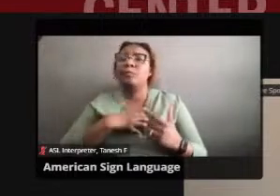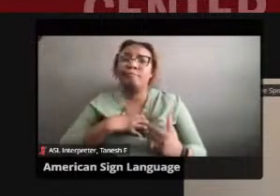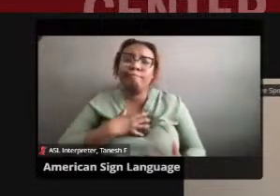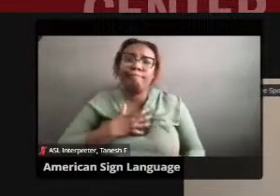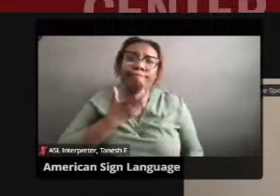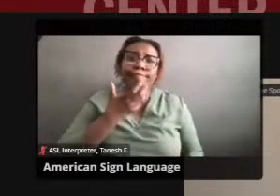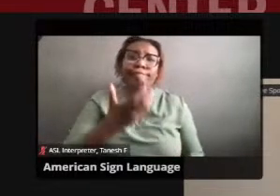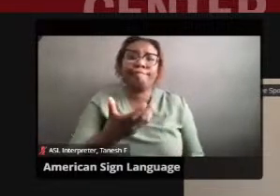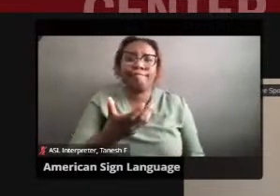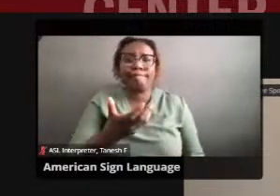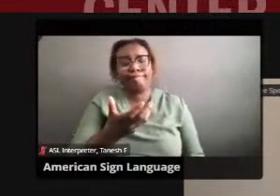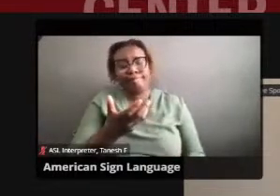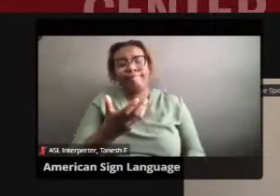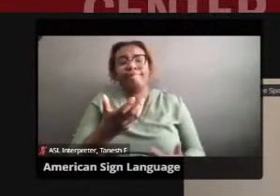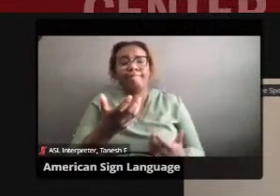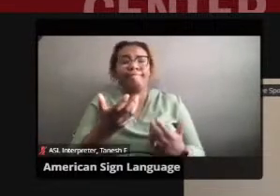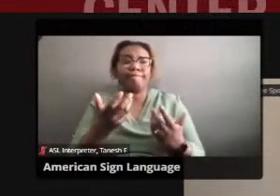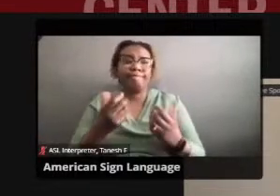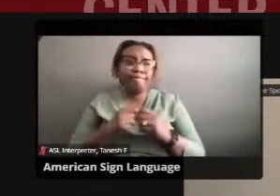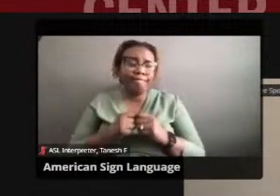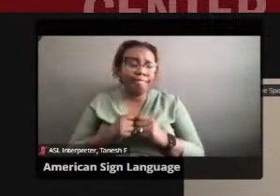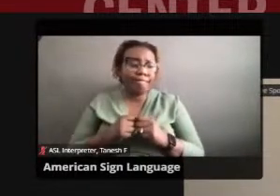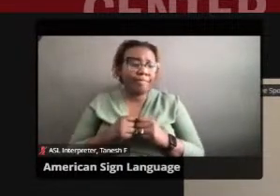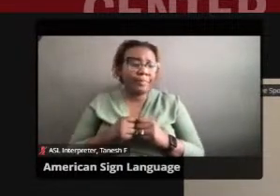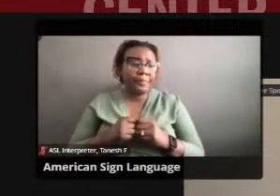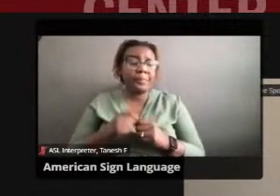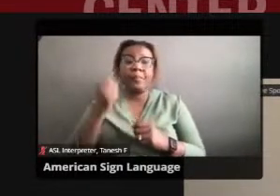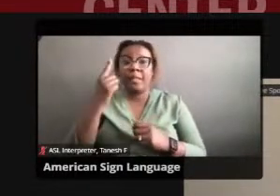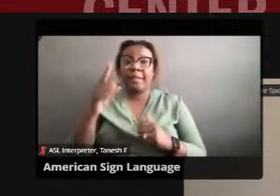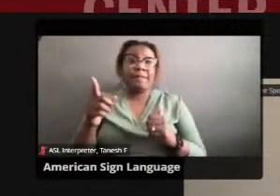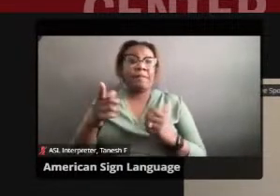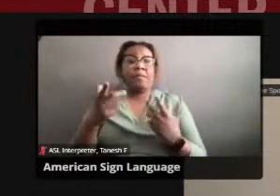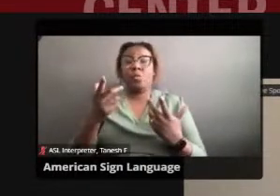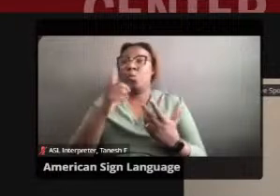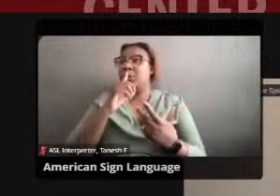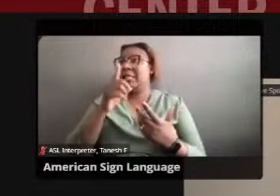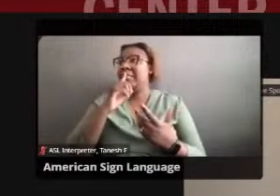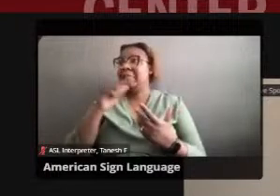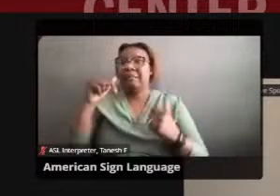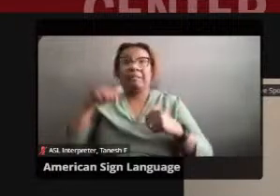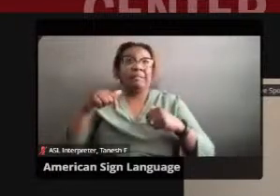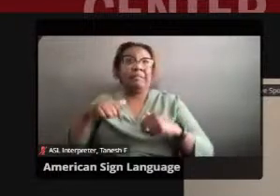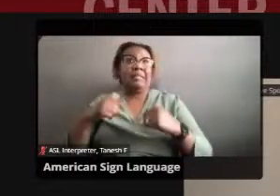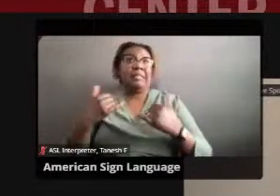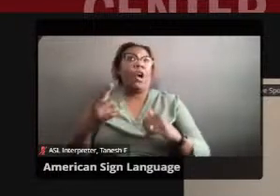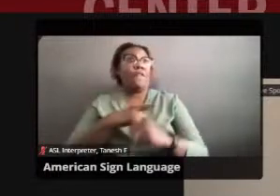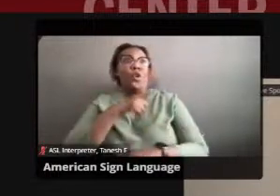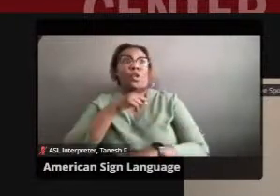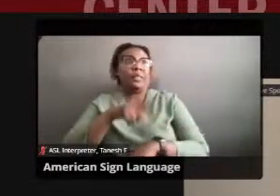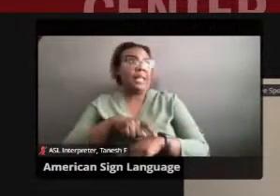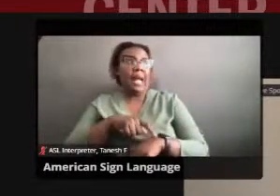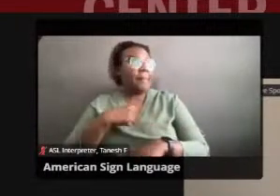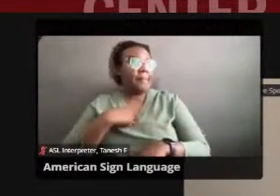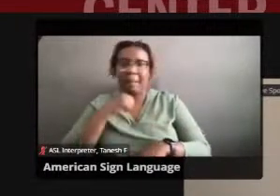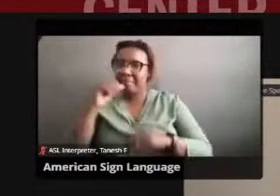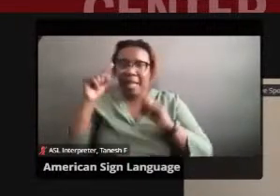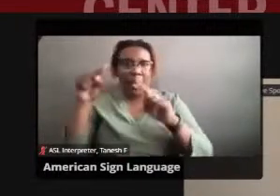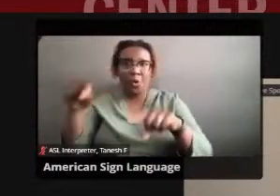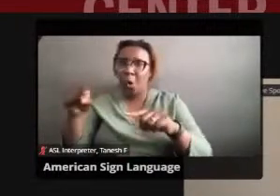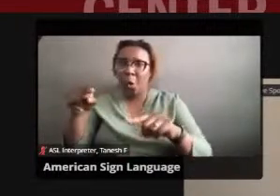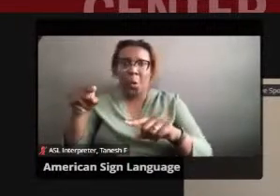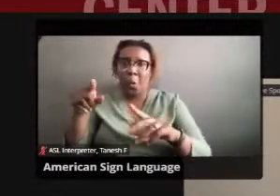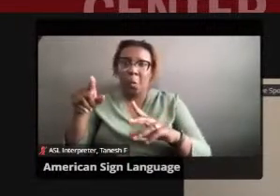this resurrection season. As a matter of fact, for the first time that I can remember in my life, I did not attend church today.